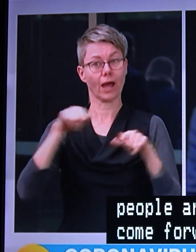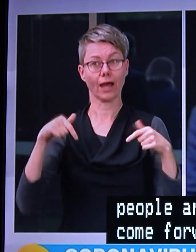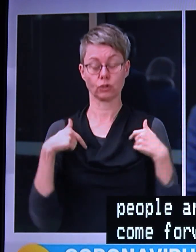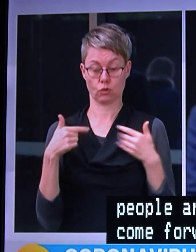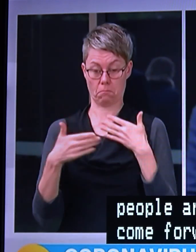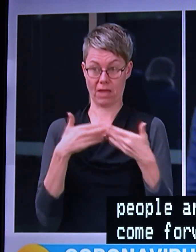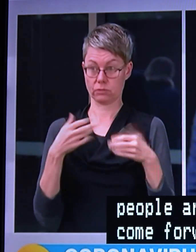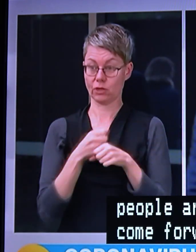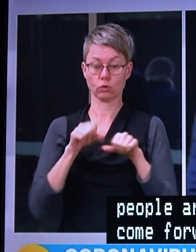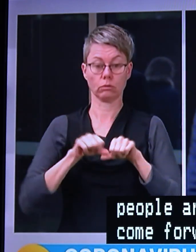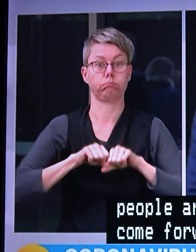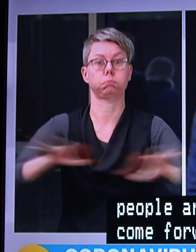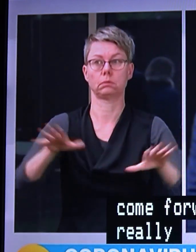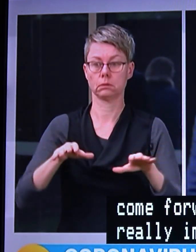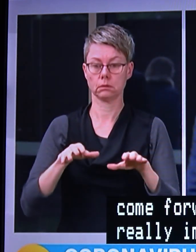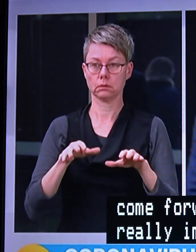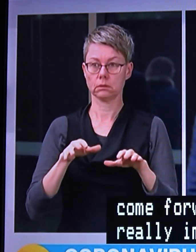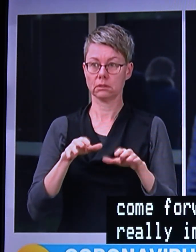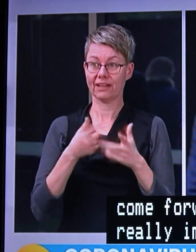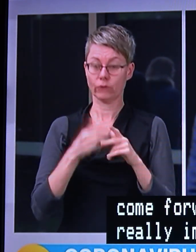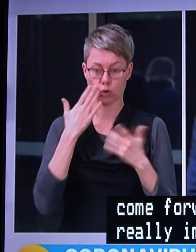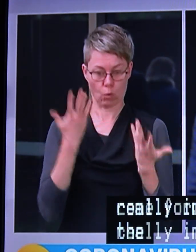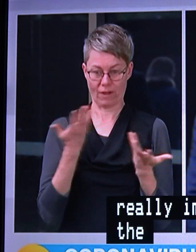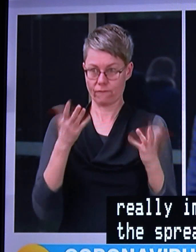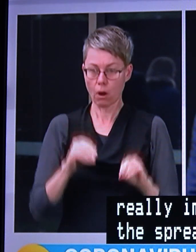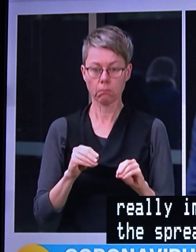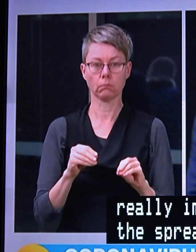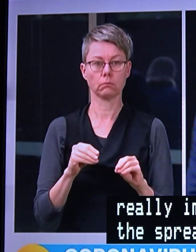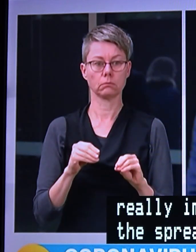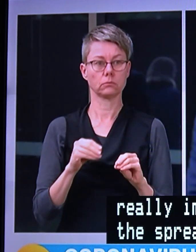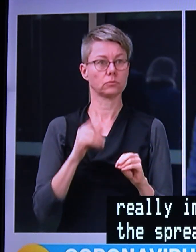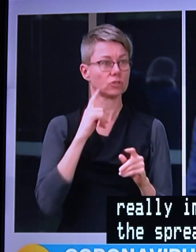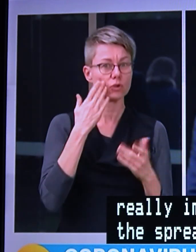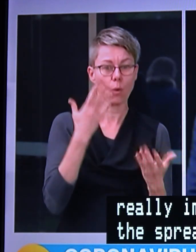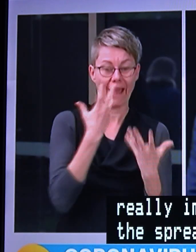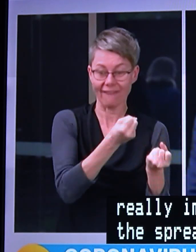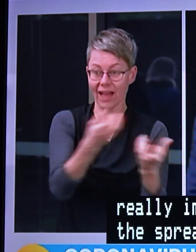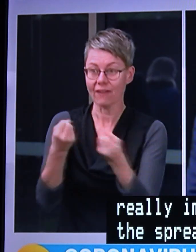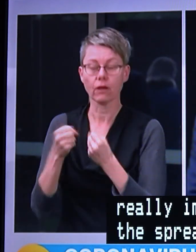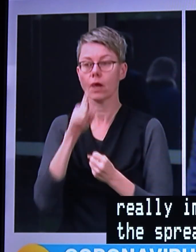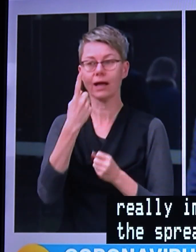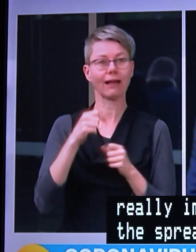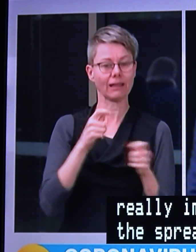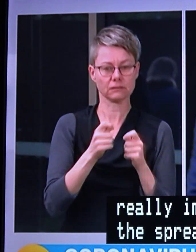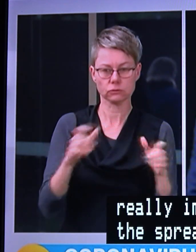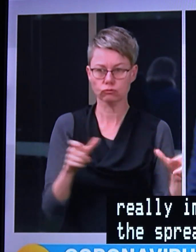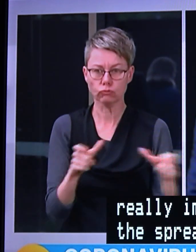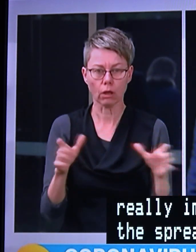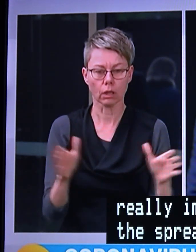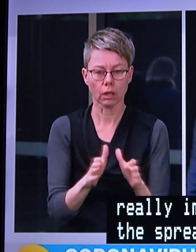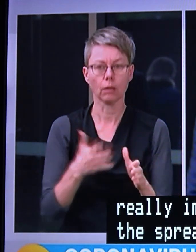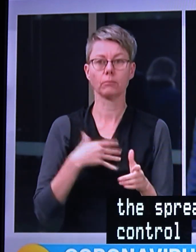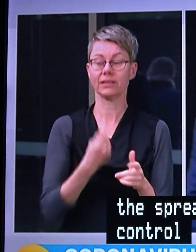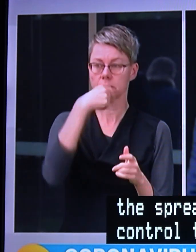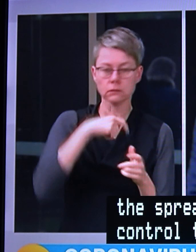us to manage the spread, to control the spread, and we can't do that if enough people don't come forward and get tested. So please make sure you do.